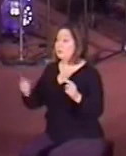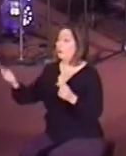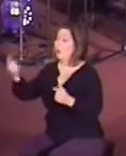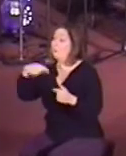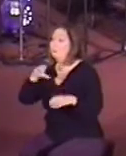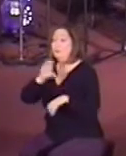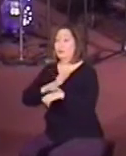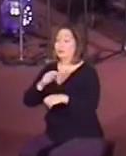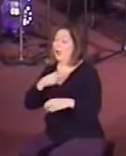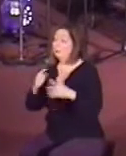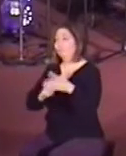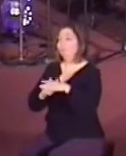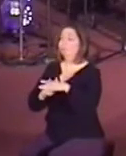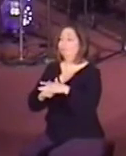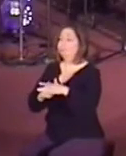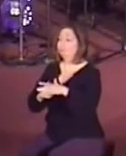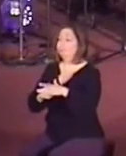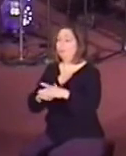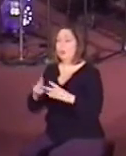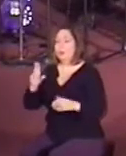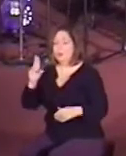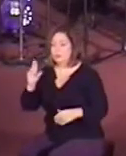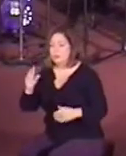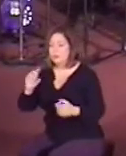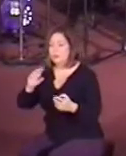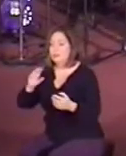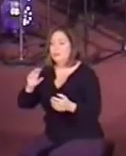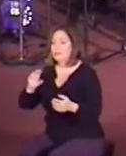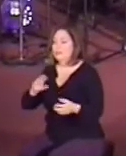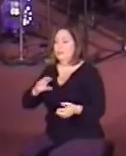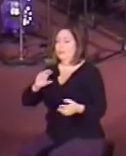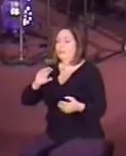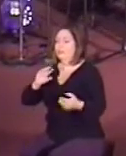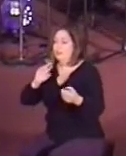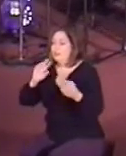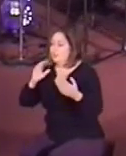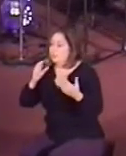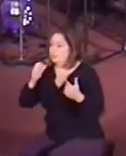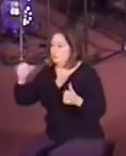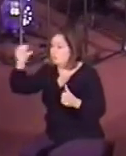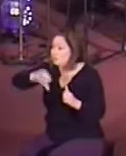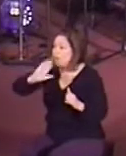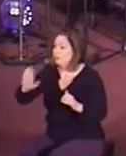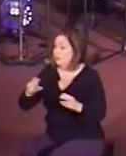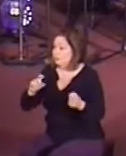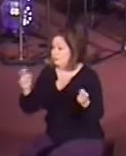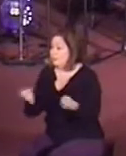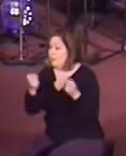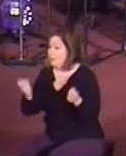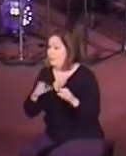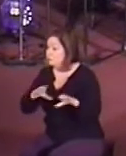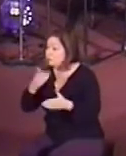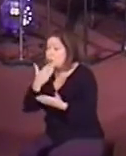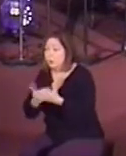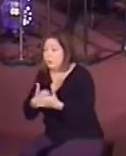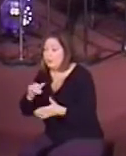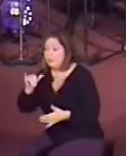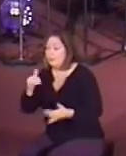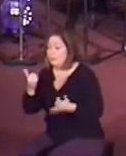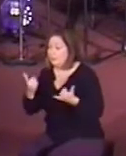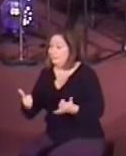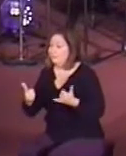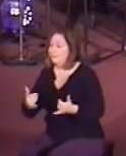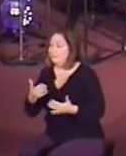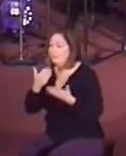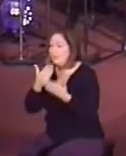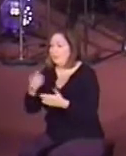church and I show up. Turn away from your sin. Do good to other people. This Thanksgiving, for instance, is an awesome opportunity